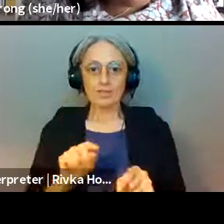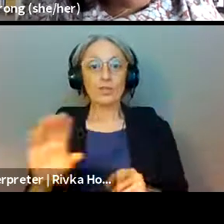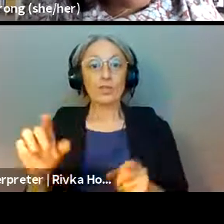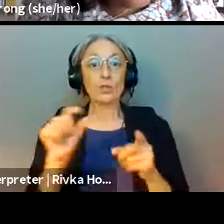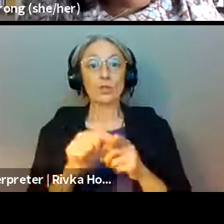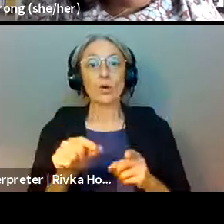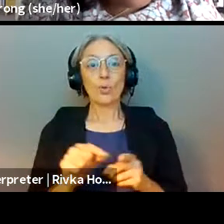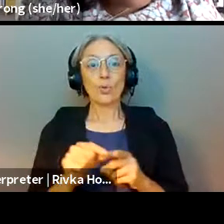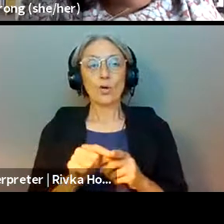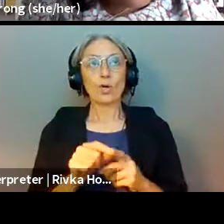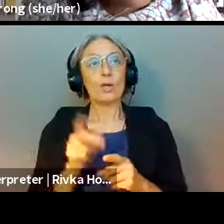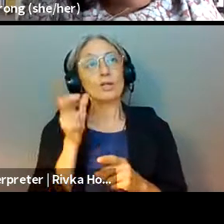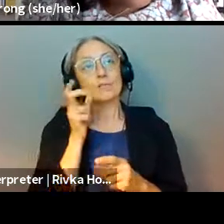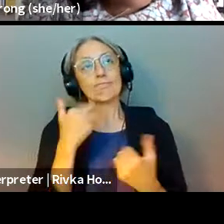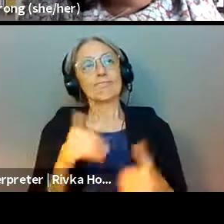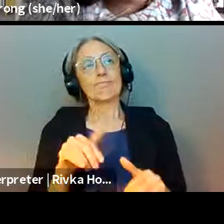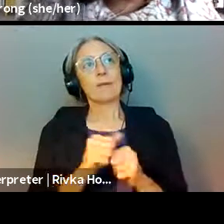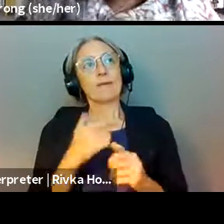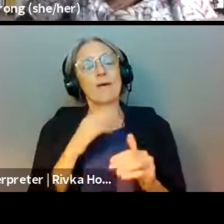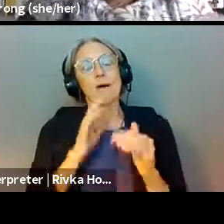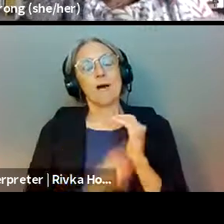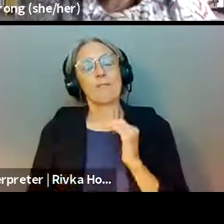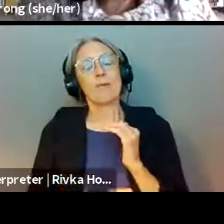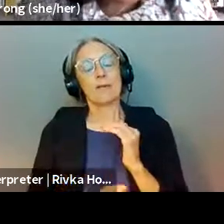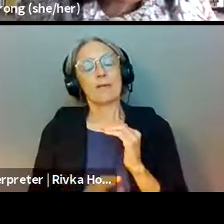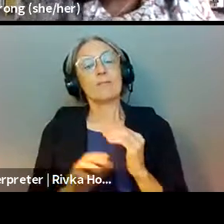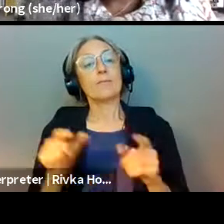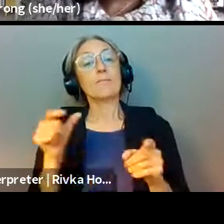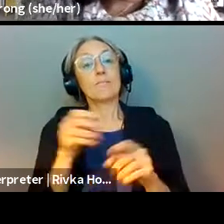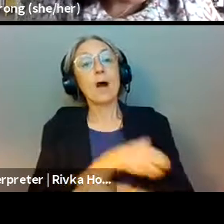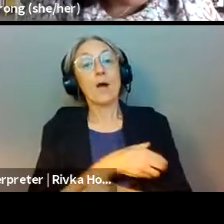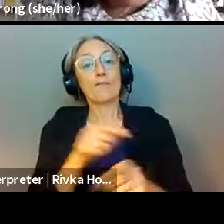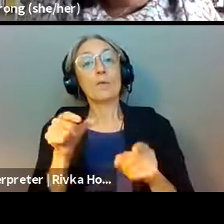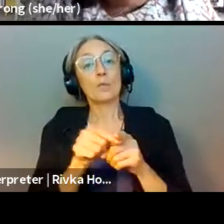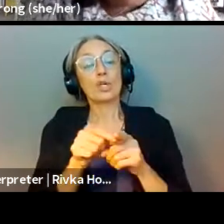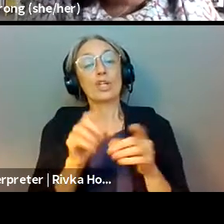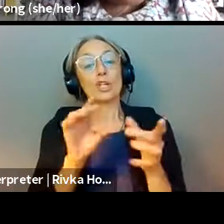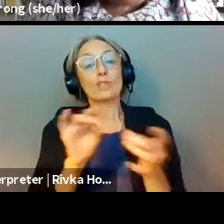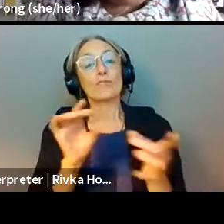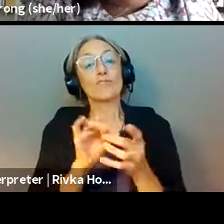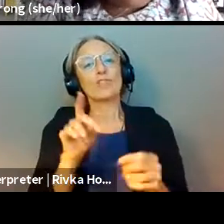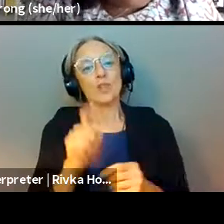truly humbling and powerful and need to be said. And I think it's just the